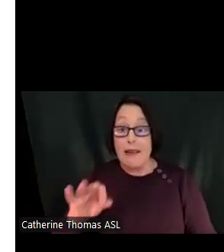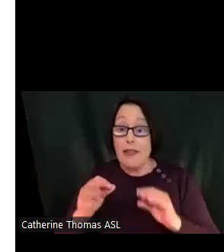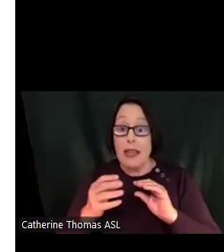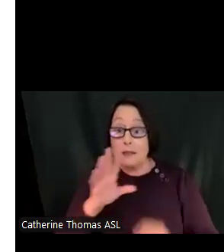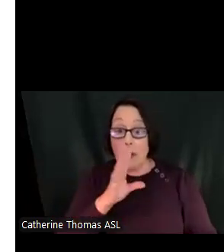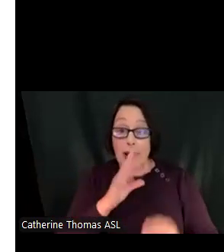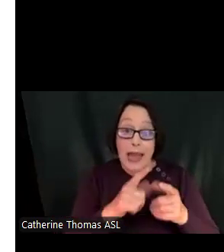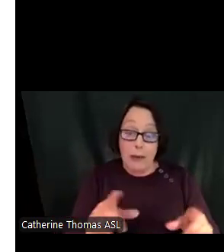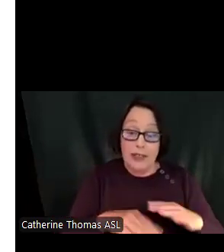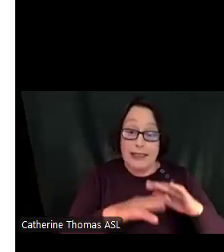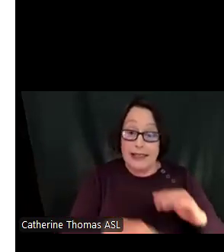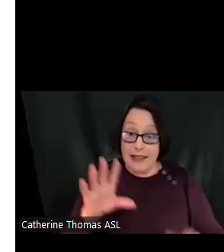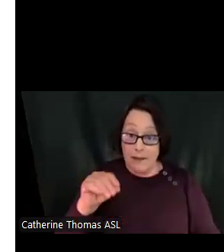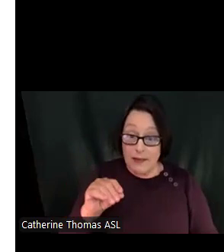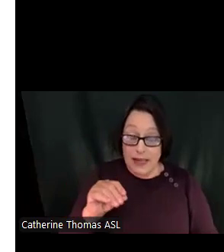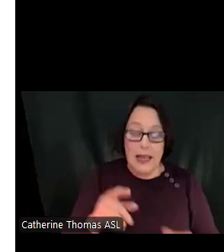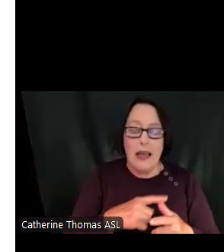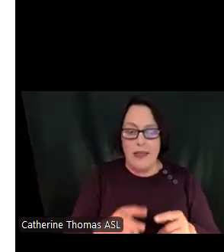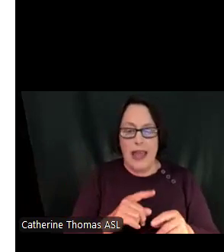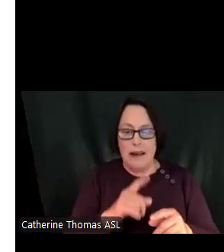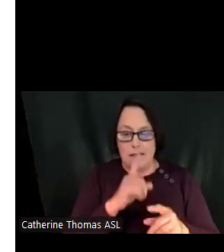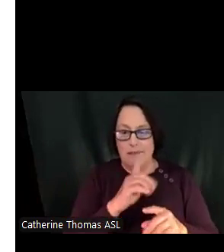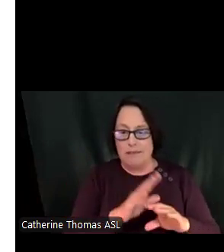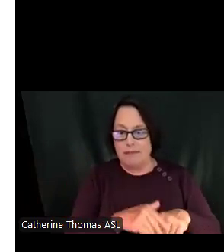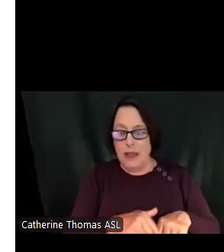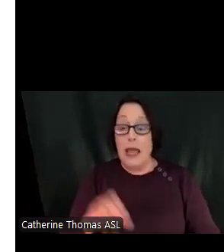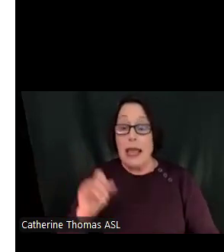while sign language data is suppressed when the number is less than 11.